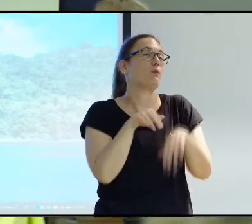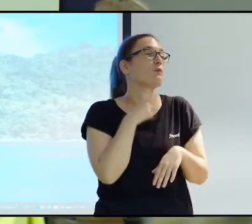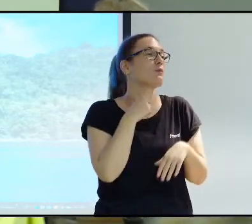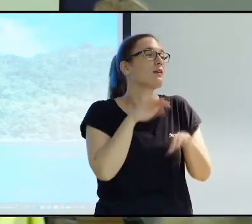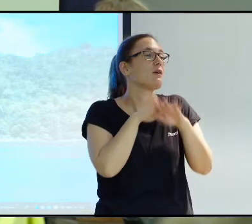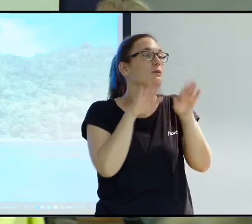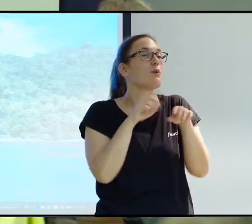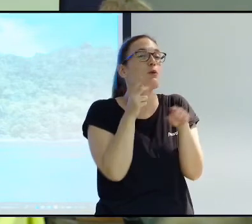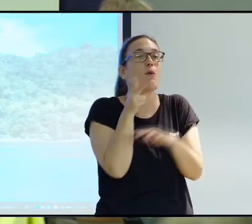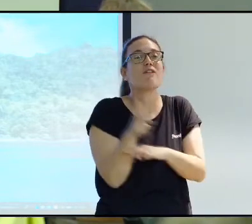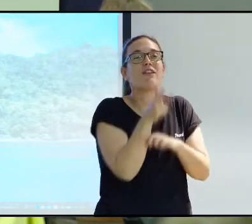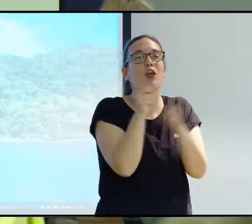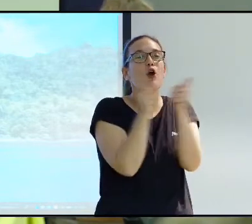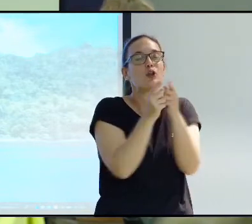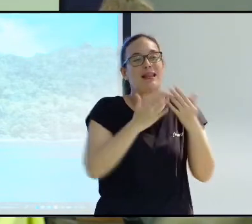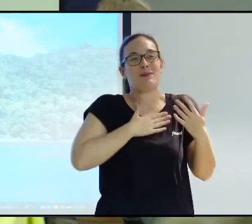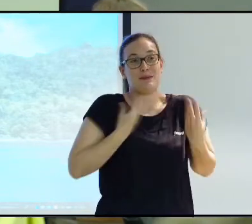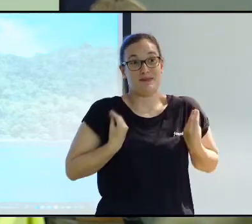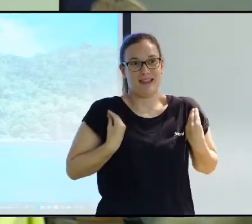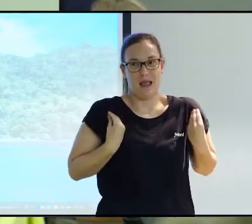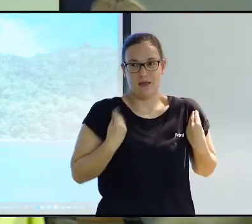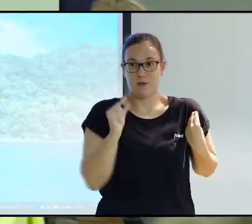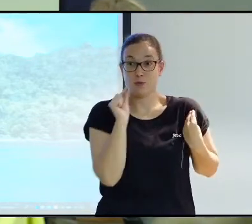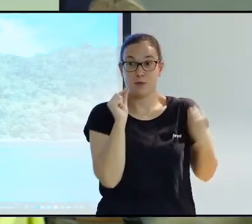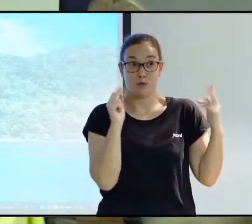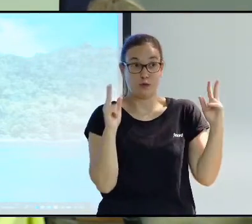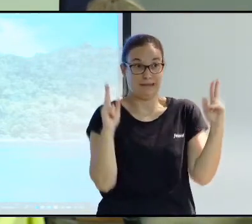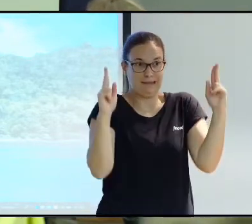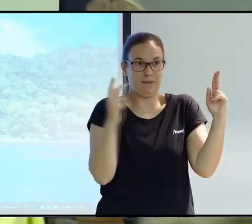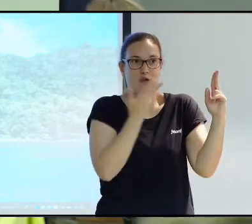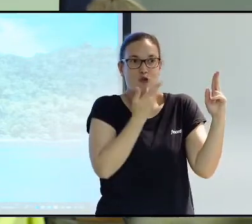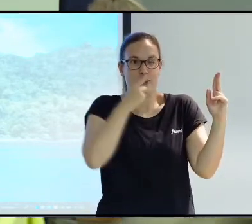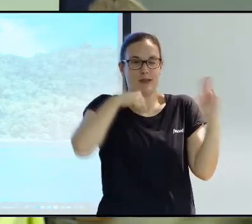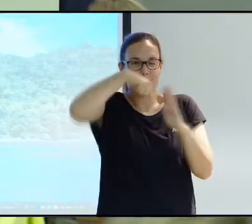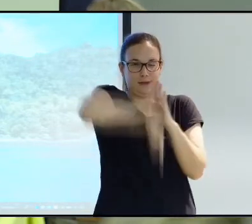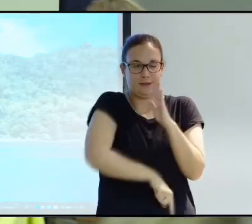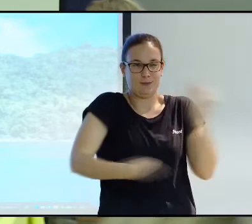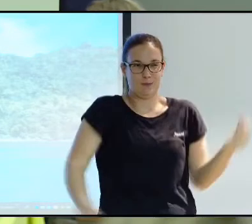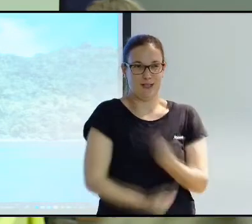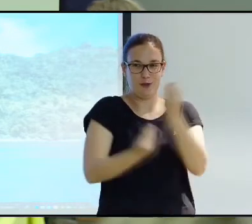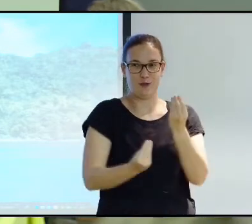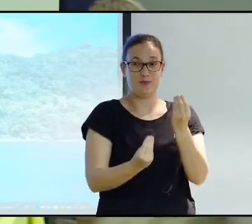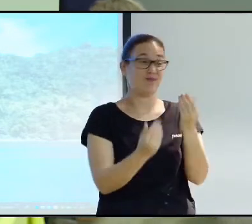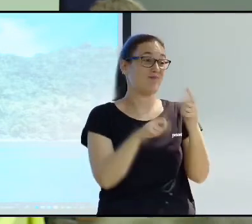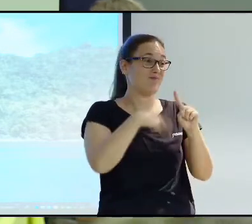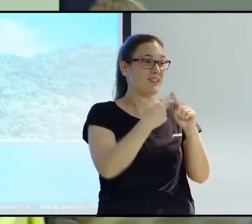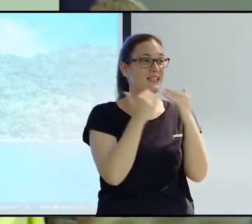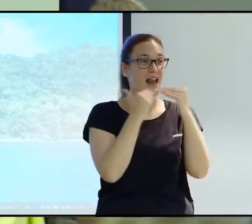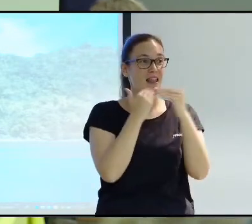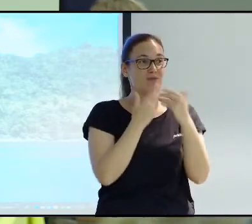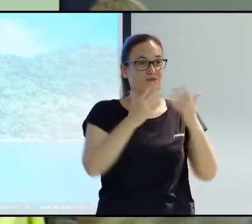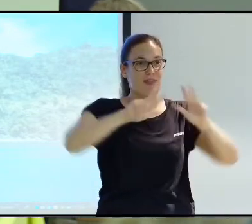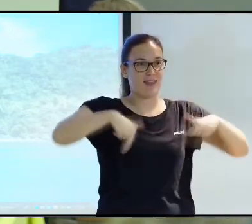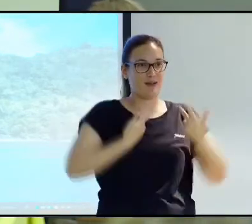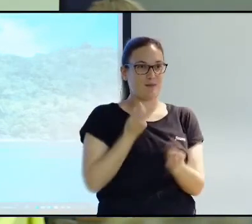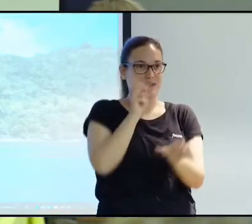to finish with a video of my life so that you will understand what my life is all about, by thanking everyone for